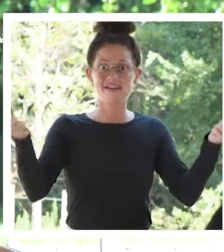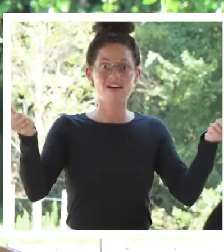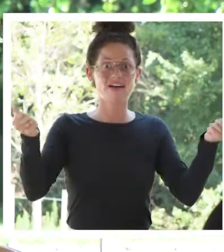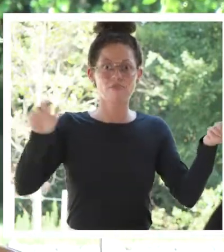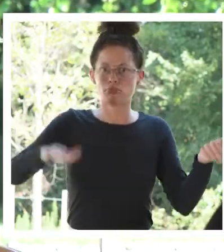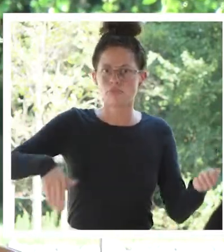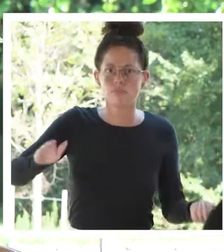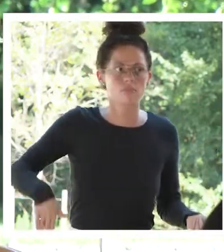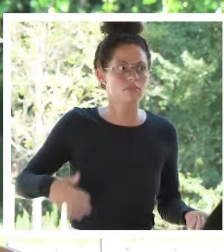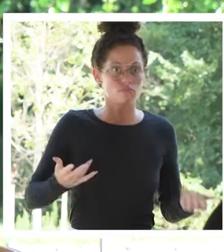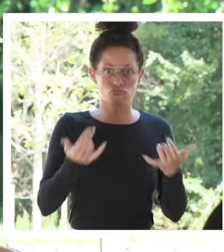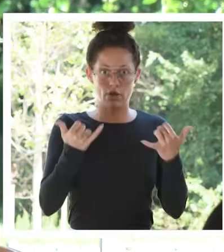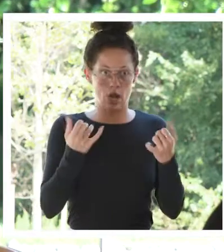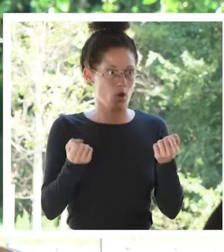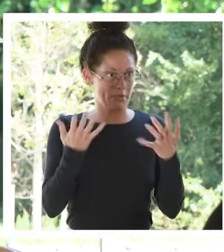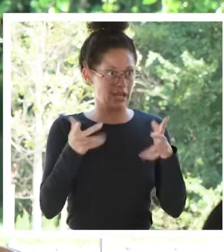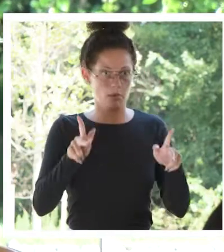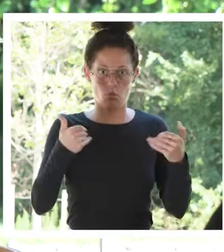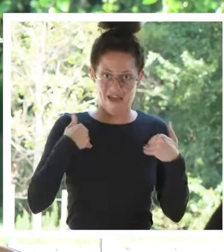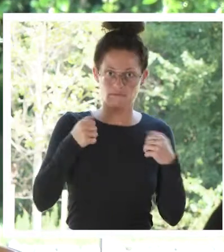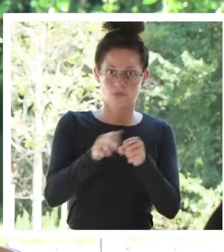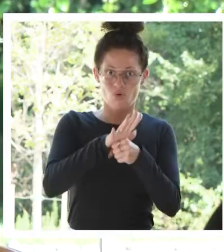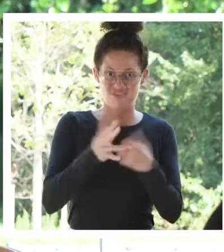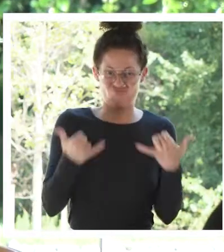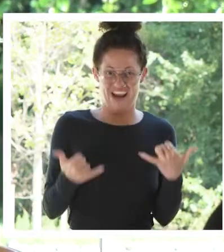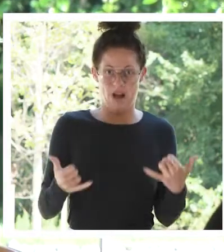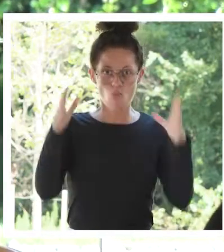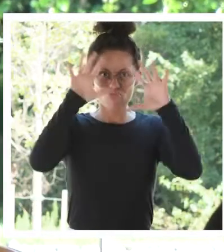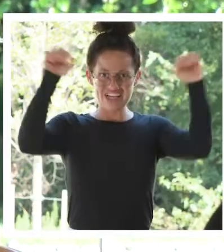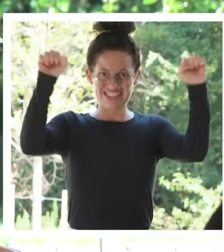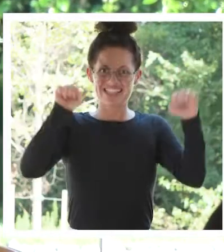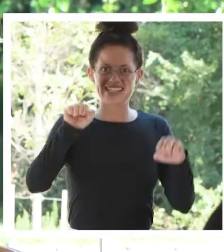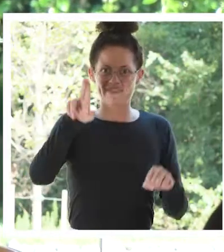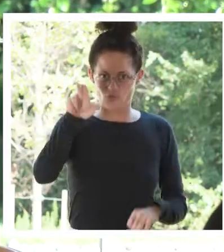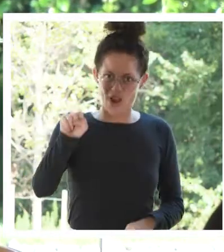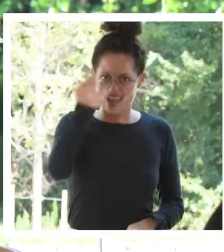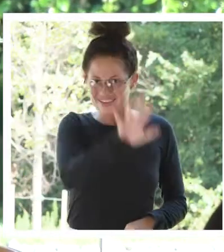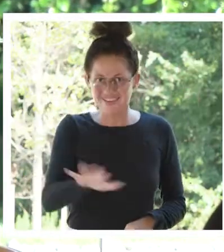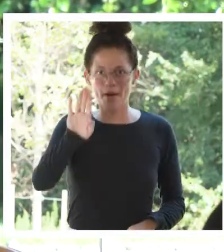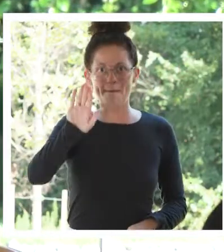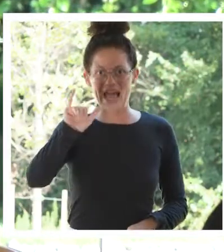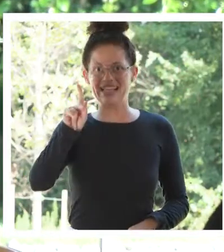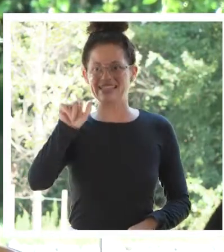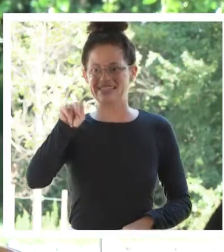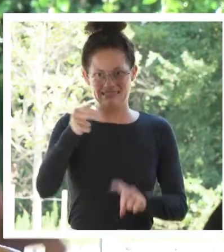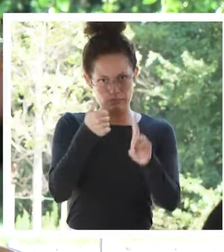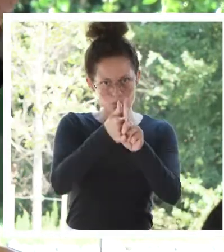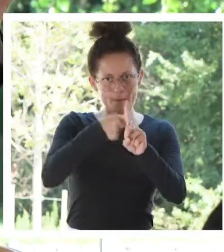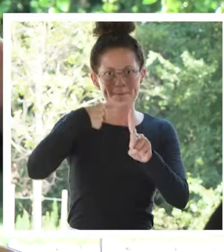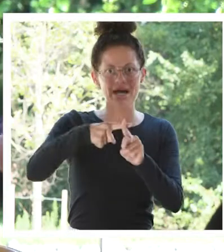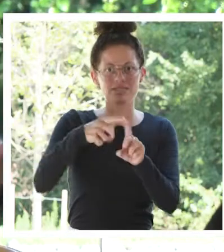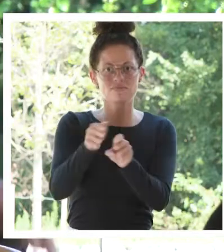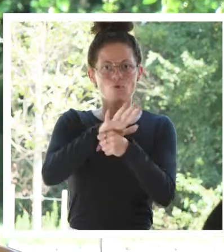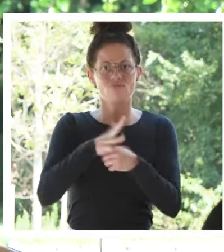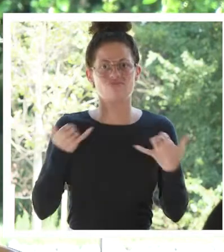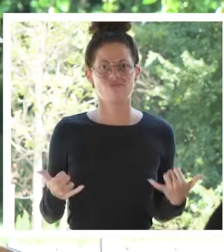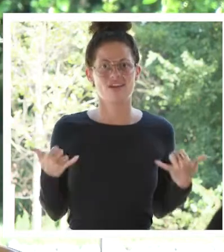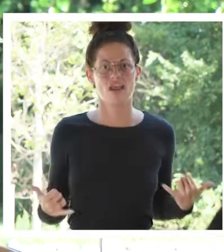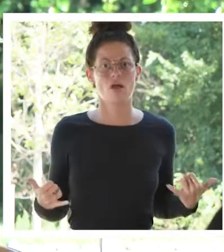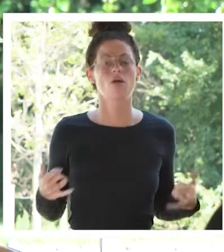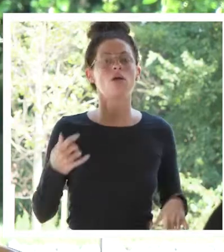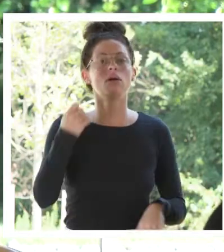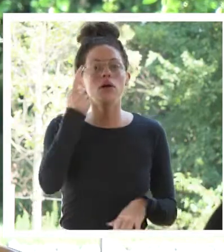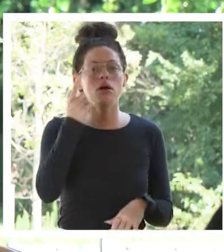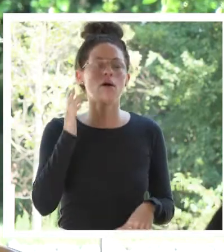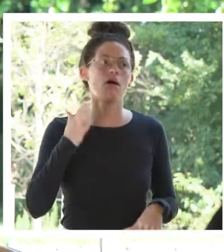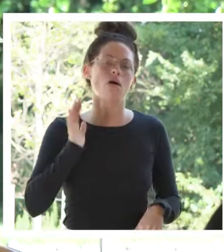have it. The President of the United States has the virus as we speak. But because of those efforts, because of the vaccines,